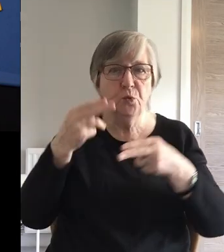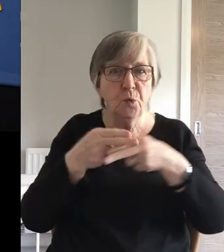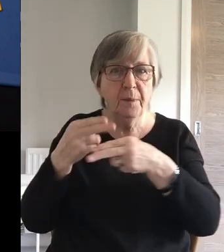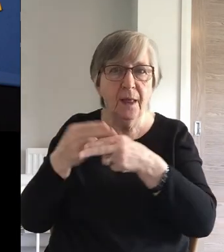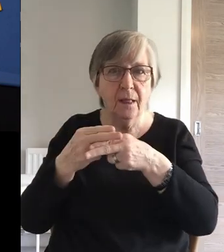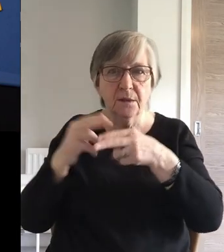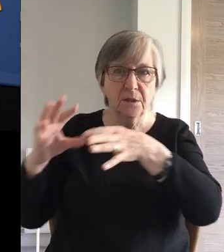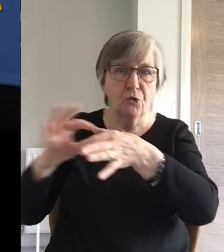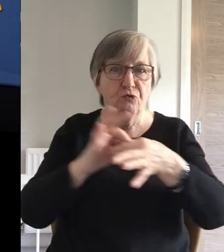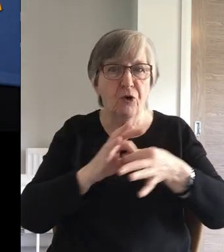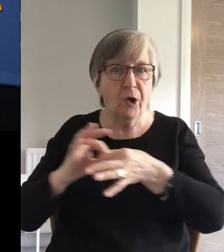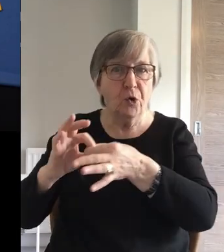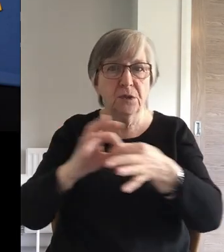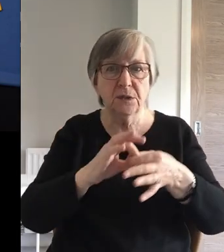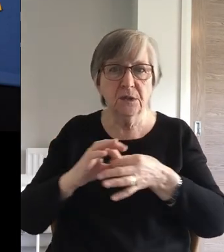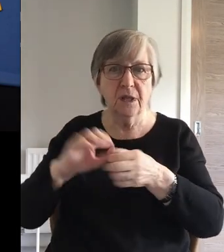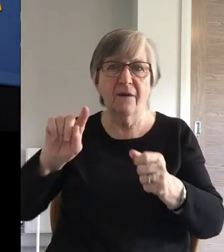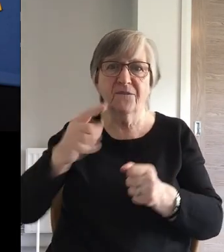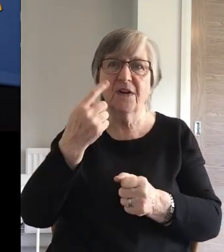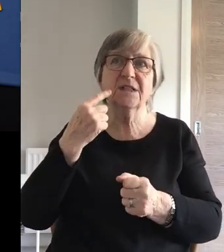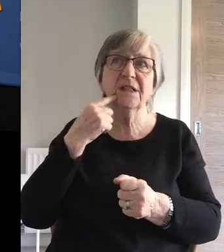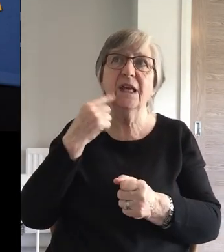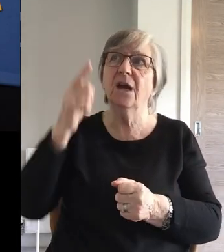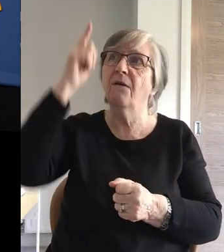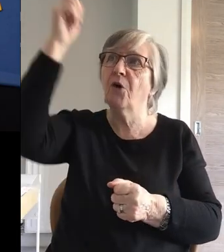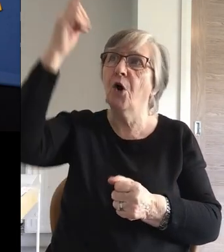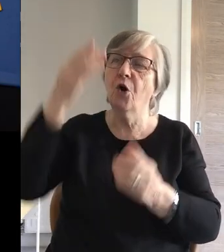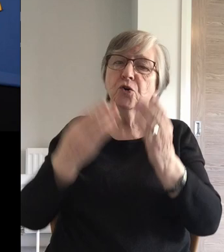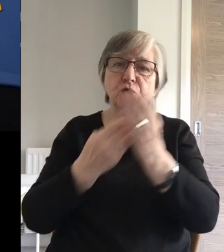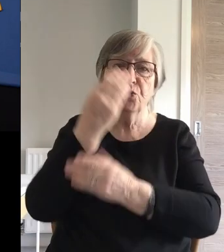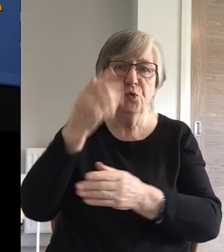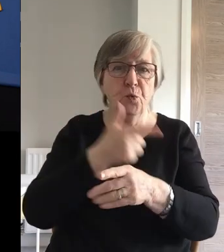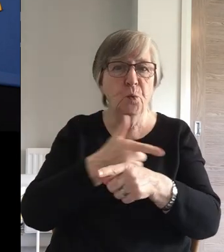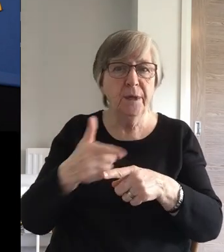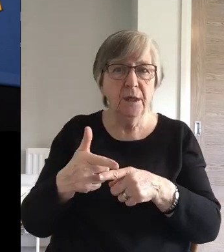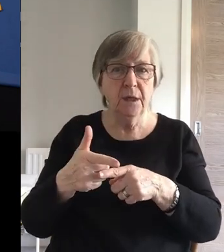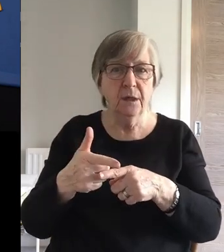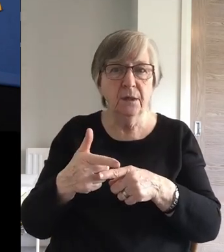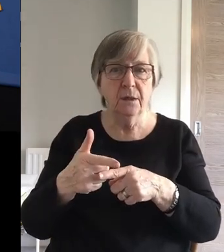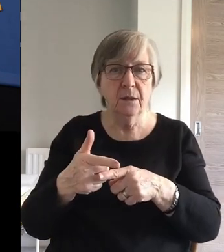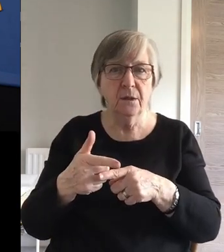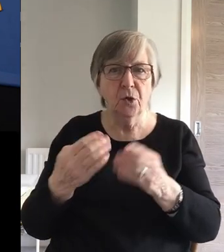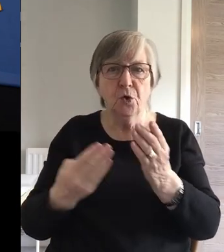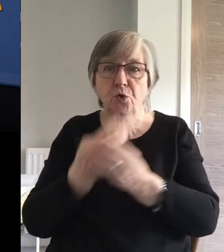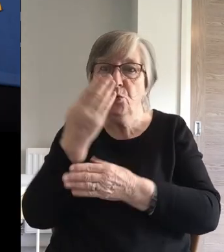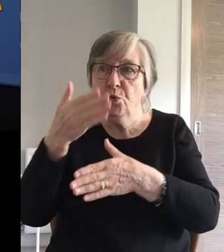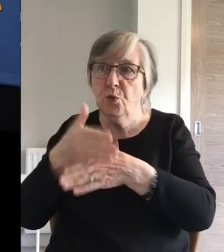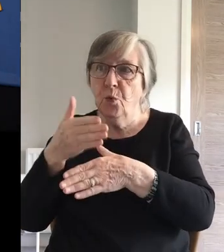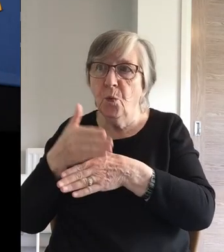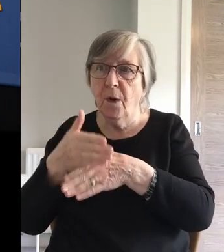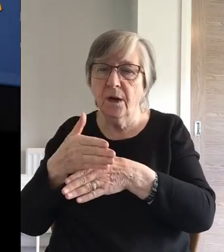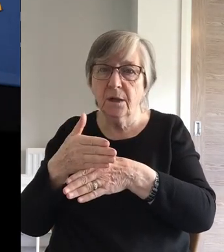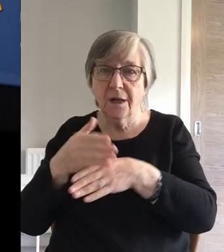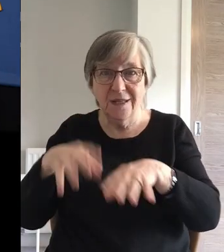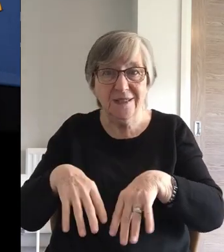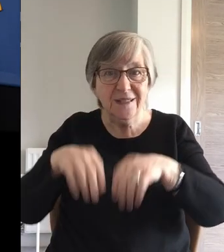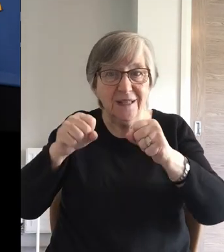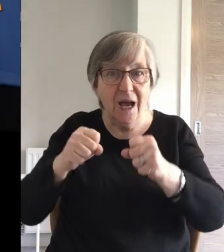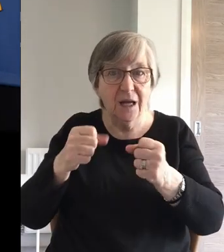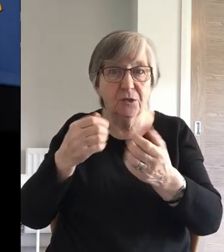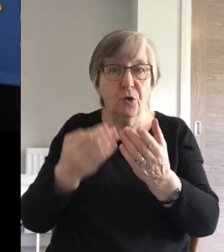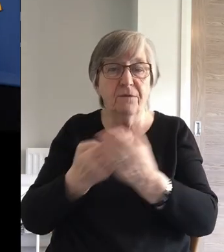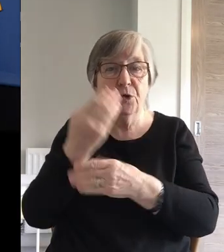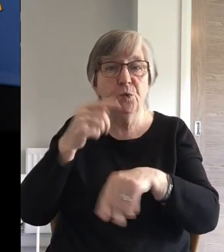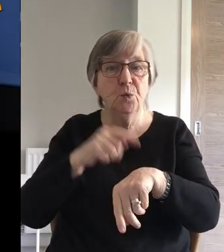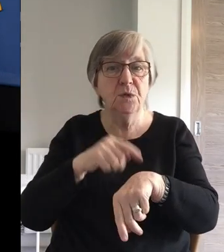reconciliation, the first day of God's new week, and a new commissioning. It's the beginning, you see, of a new era, a